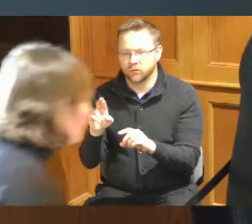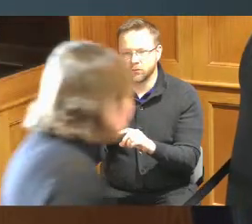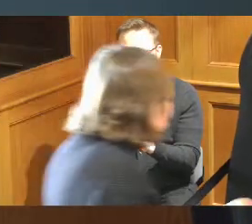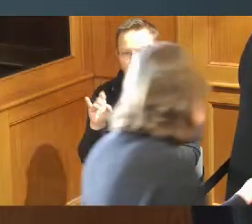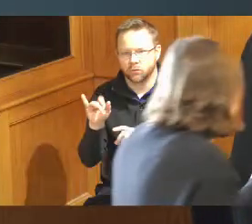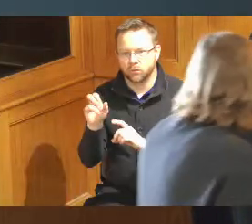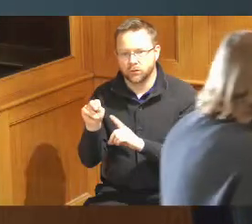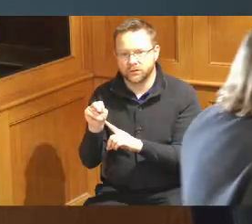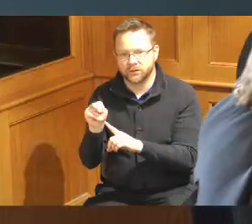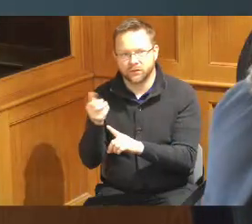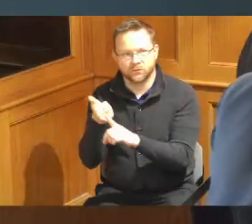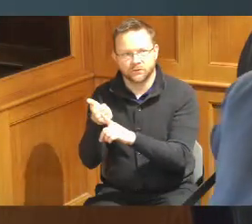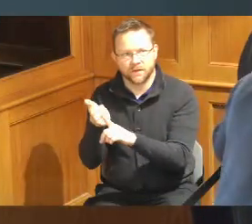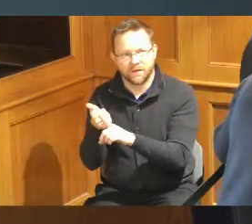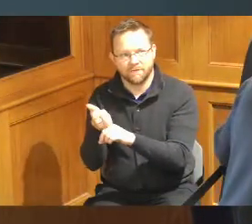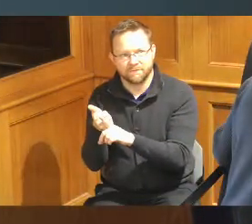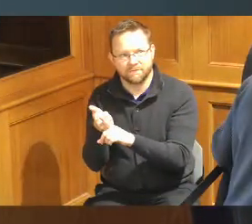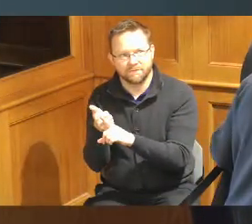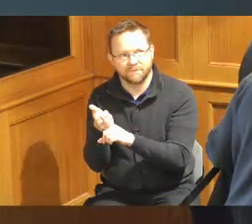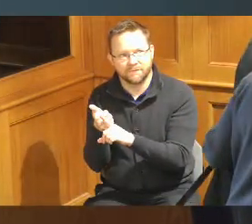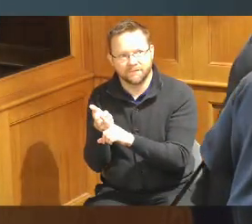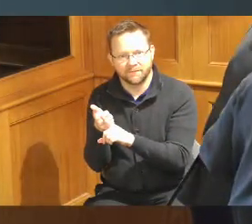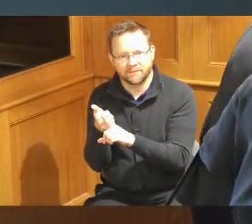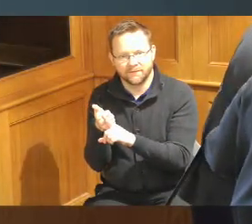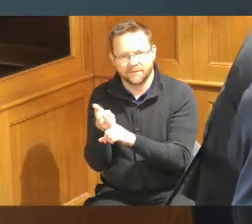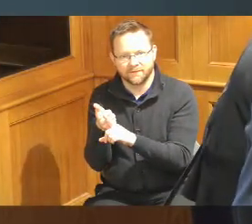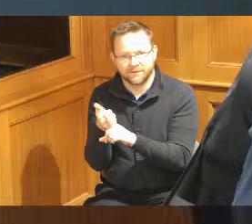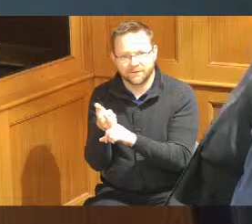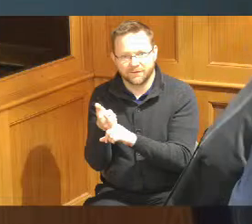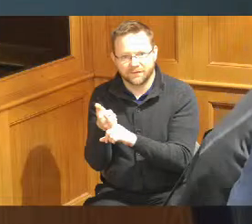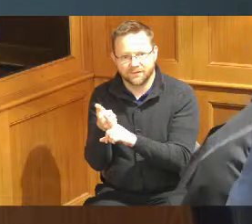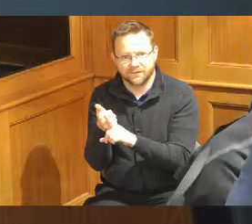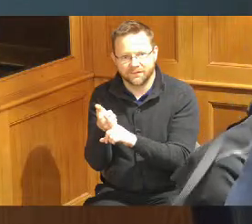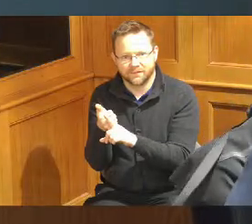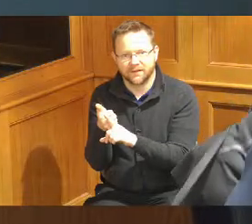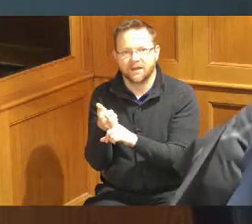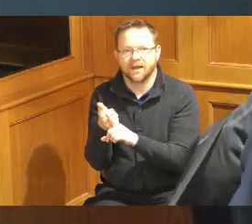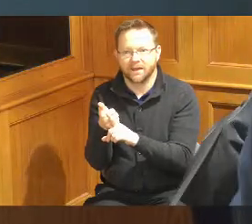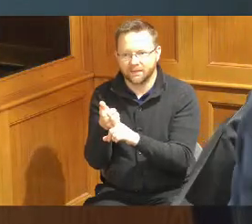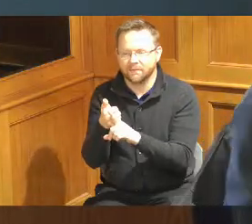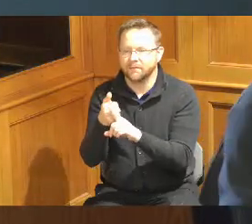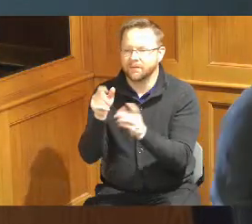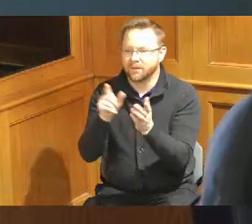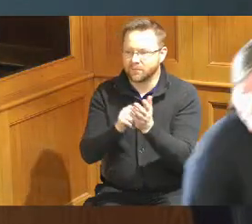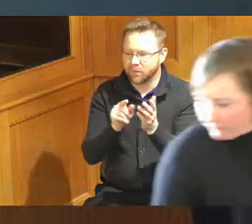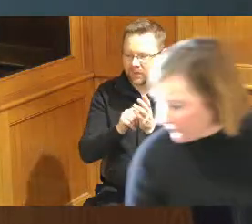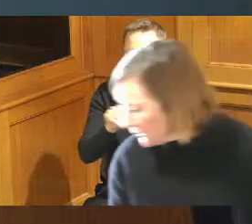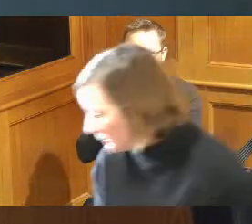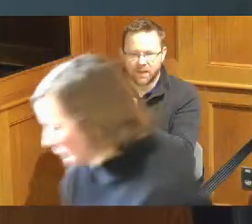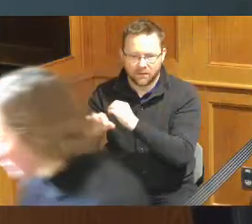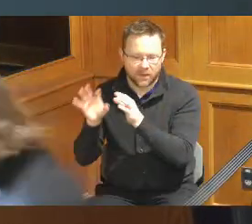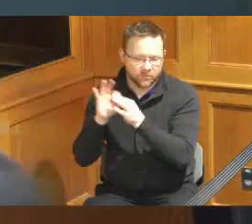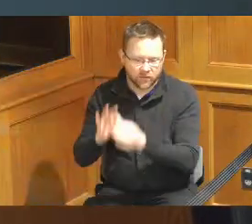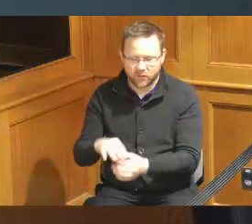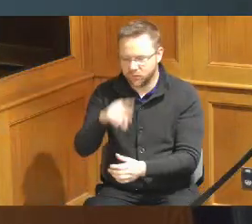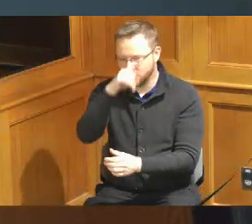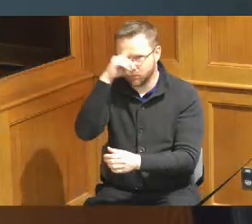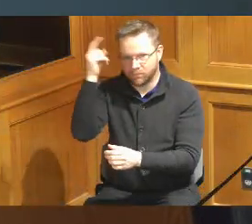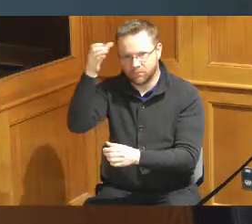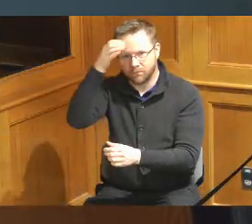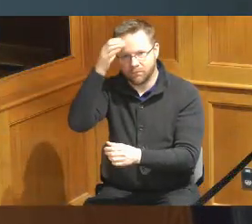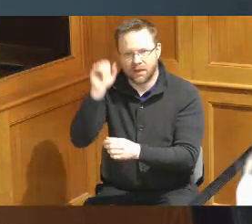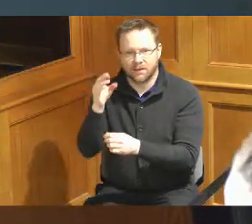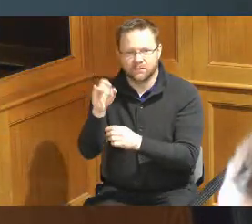is pioneering leadership and associated creating the research and the publication outlets for Black scholars with the establishment